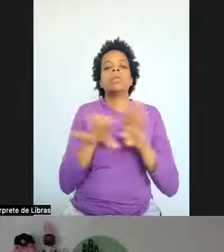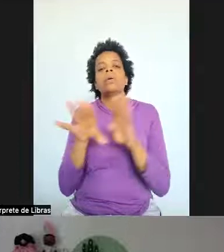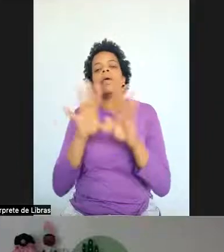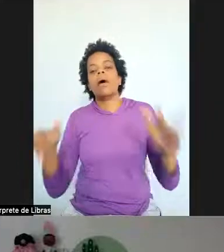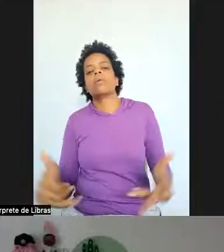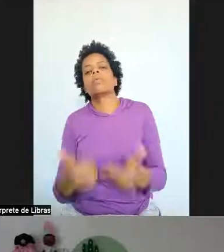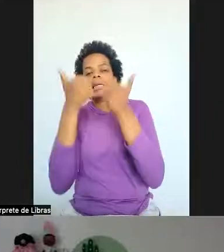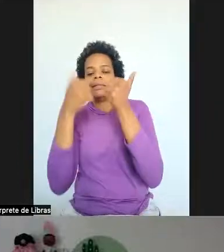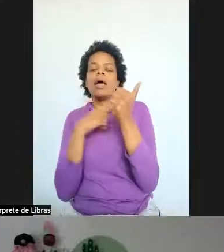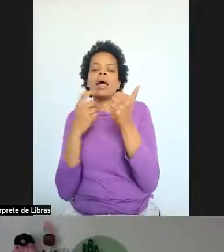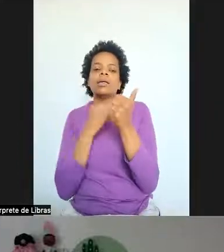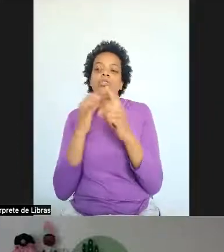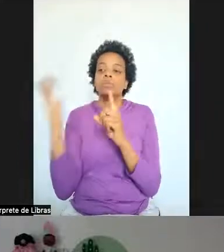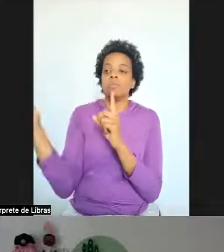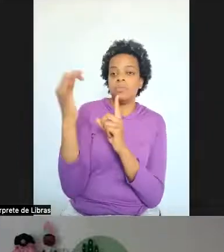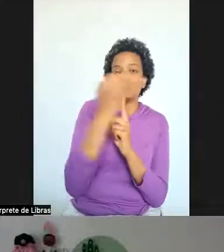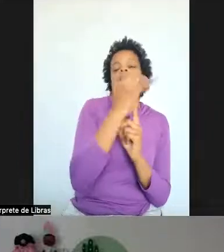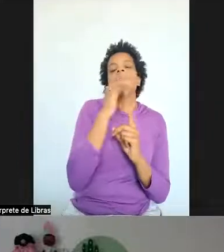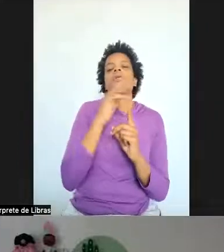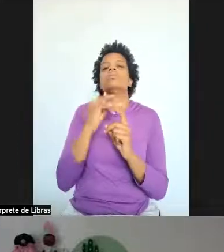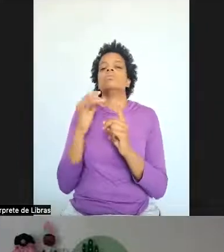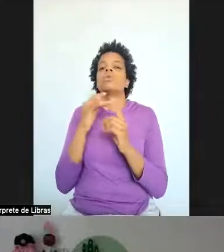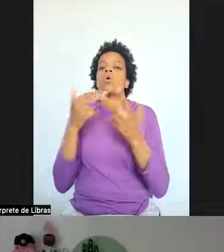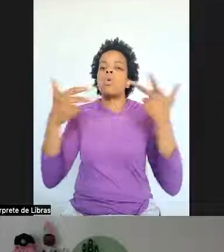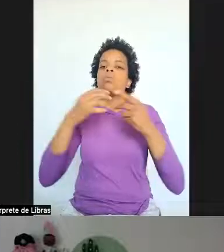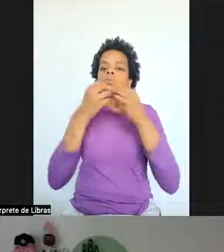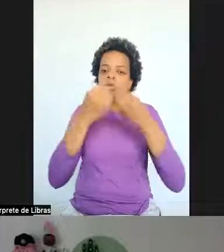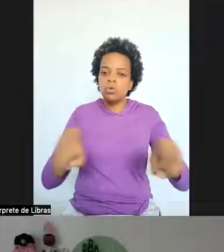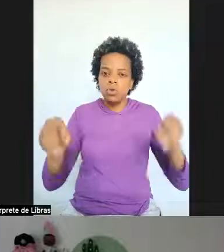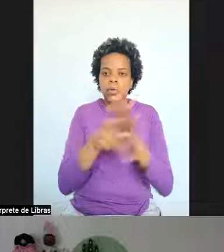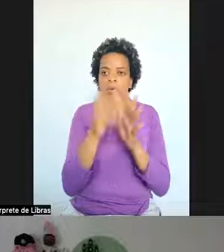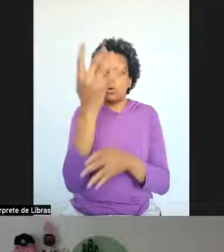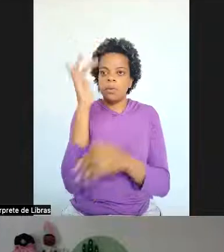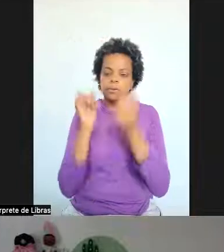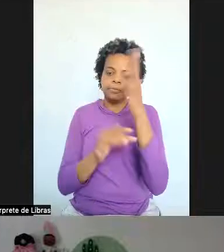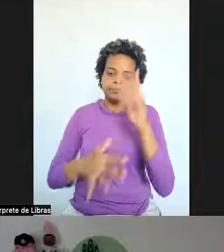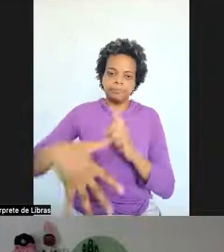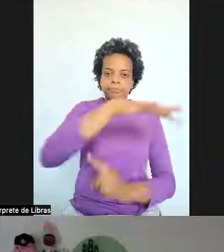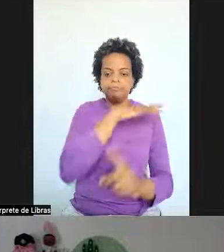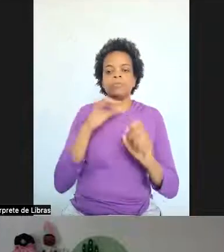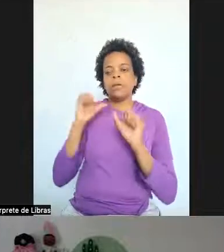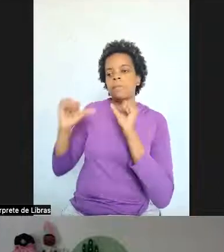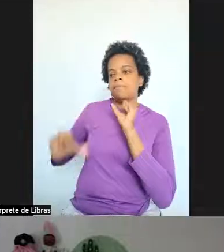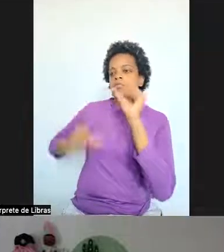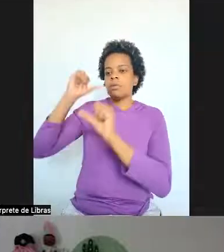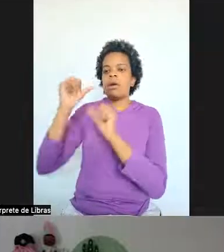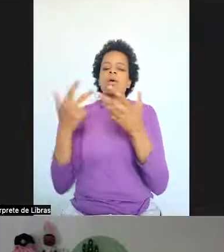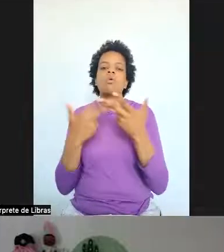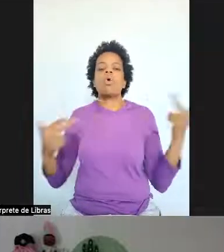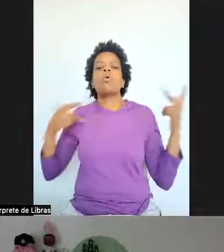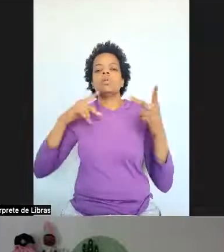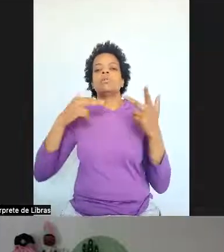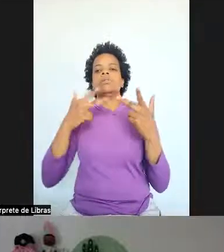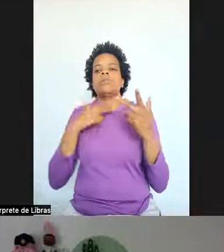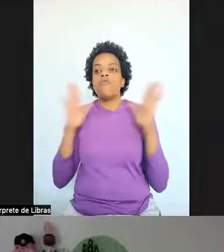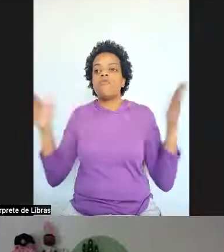of reduction of social impacts. We believe that the transition for more sustainable activities will